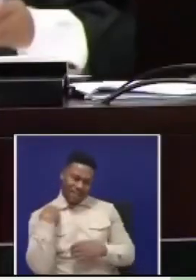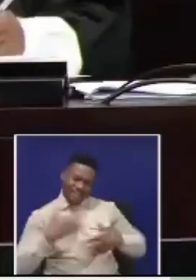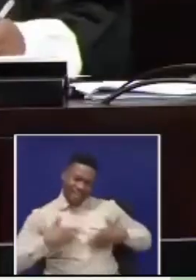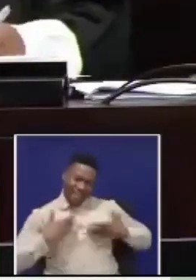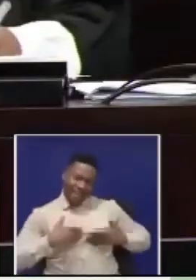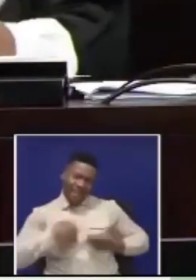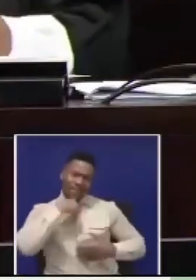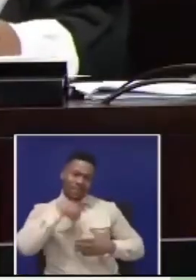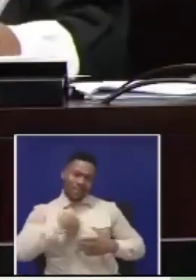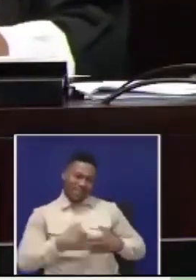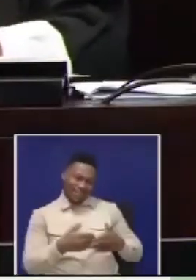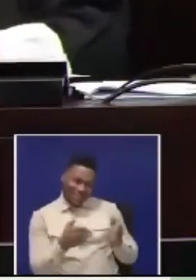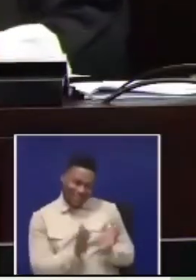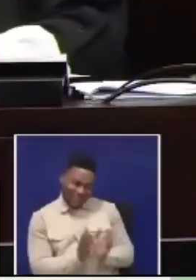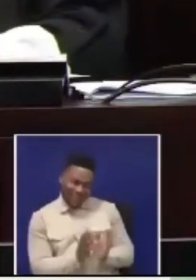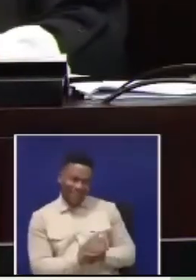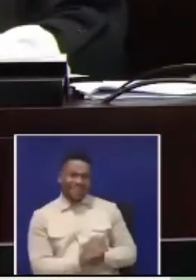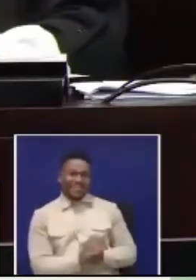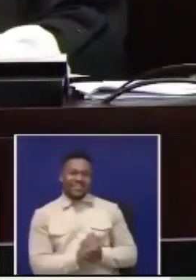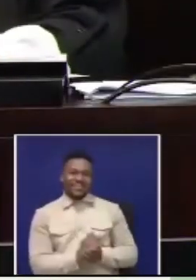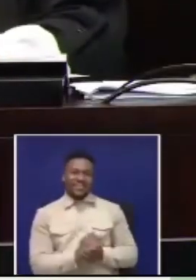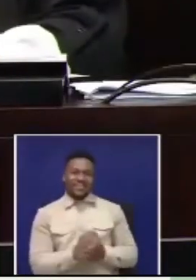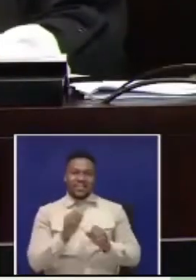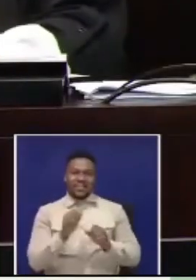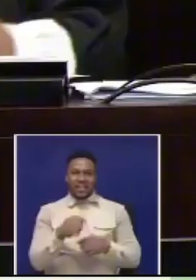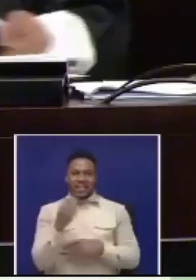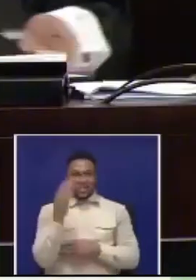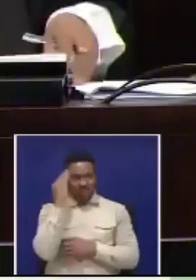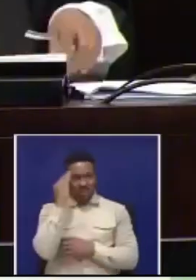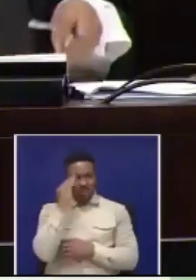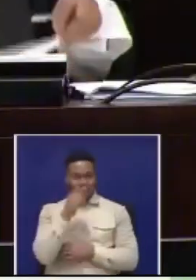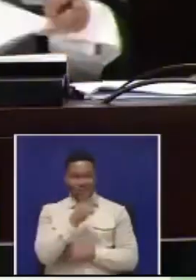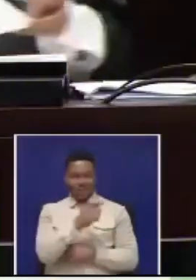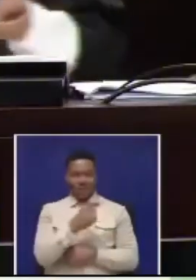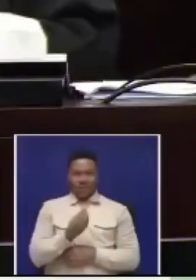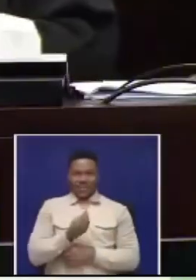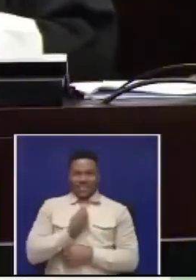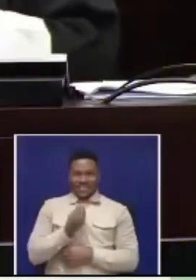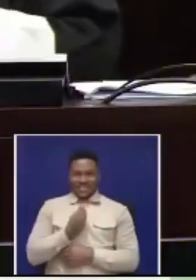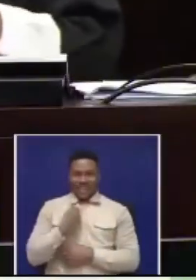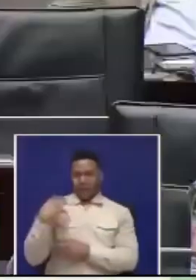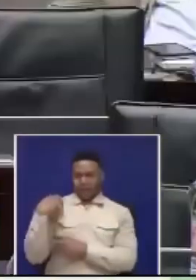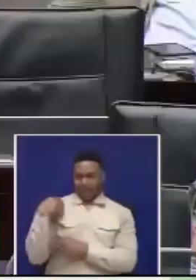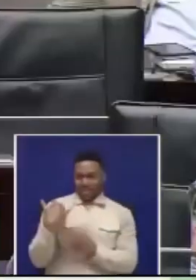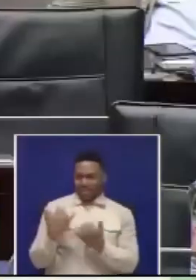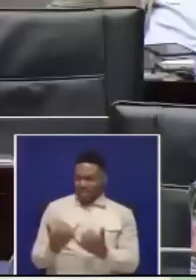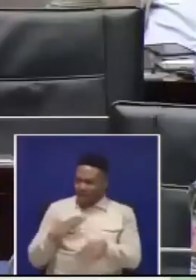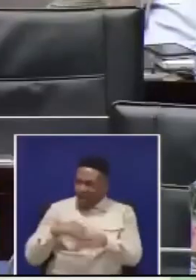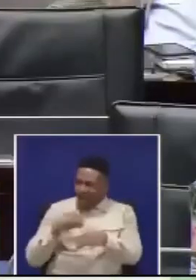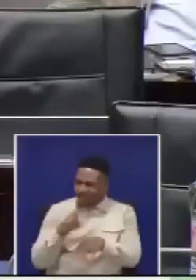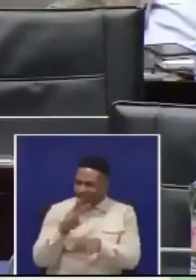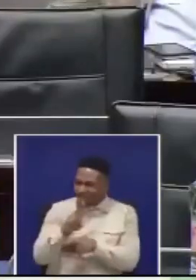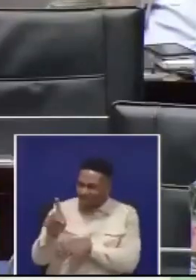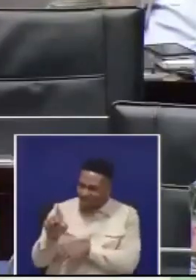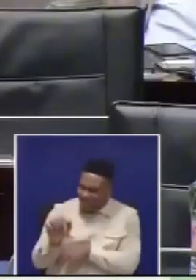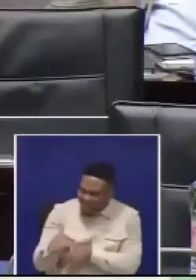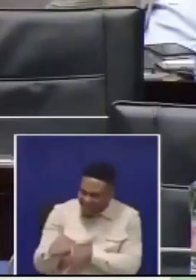geluk met jou verjaarsdag. I know he's a very young minister, so I'm not sure. I think he's turned 21 today.